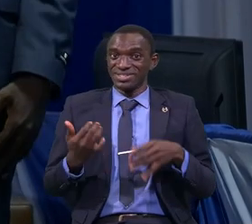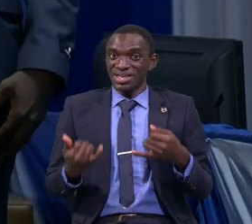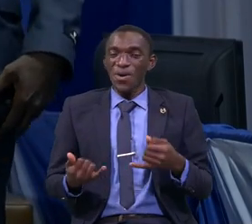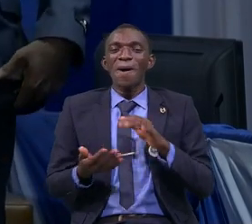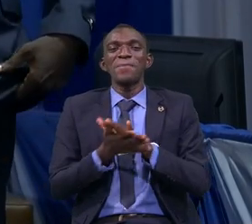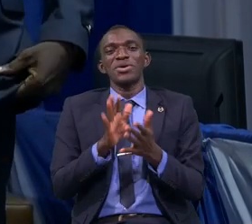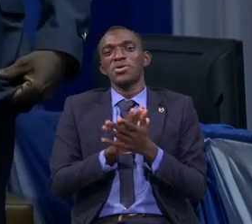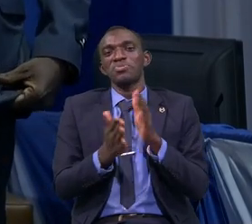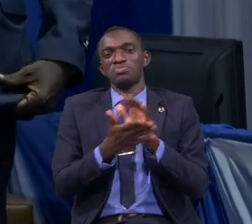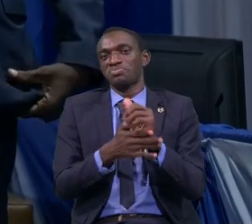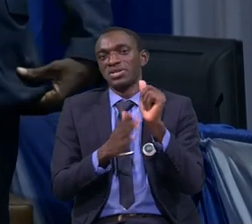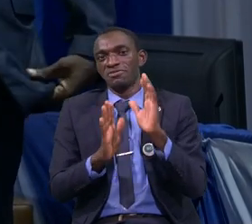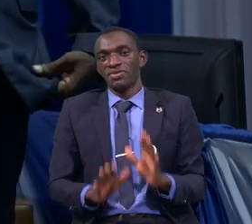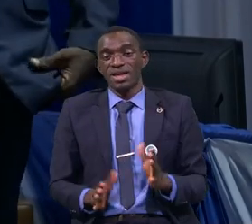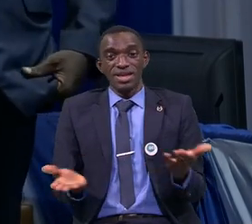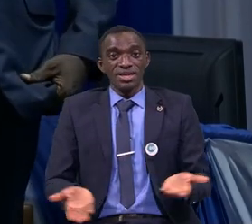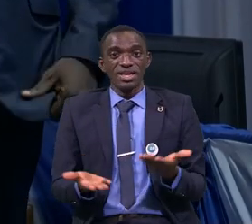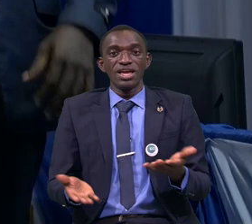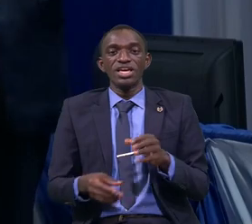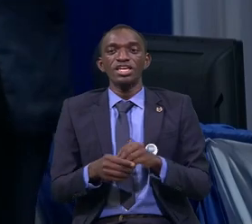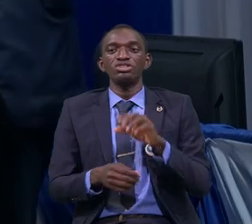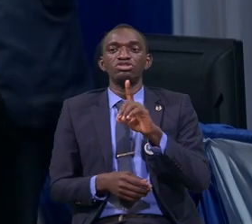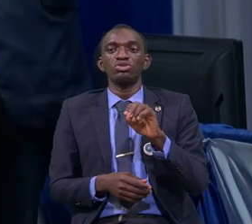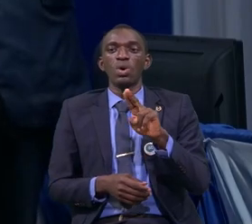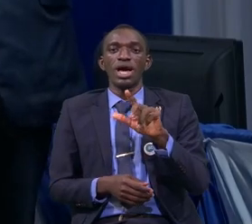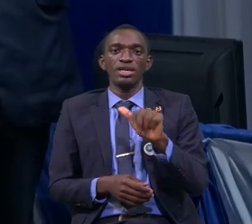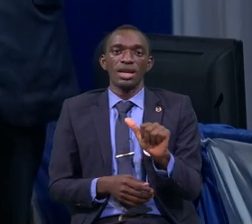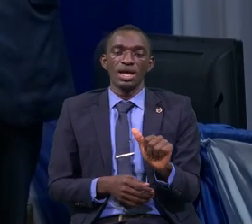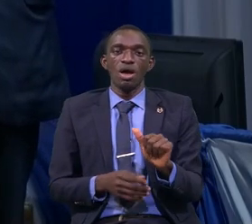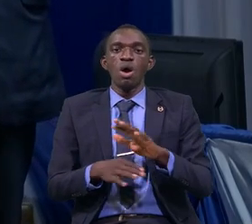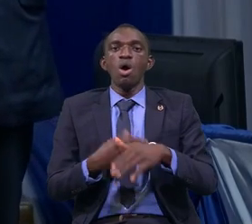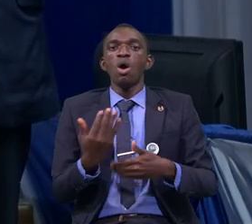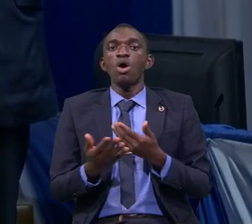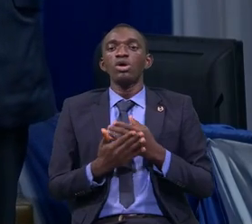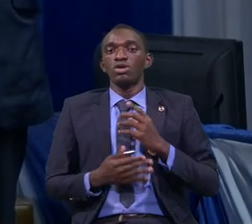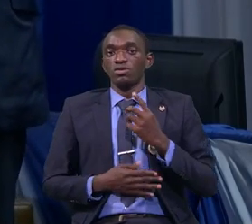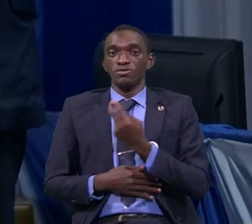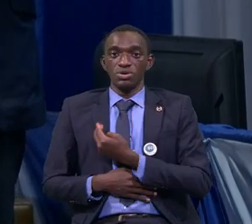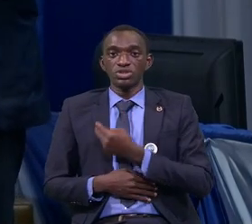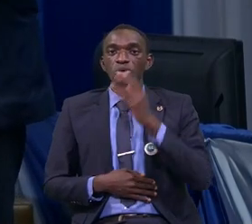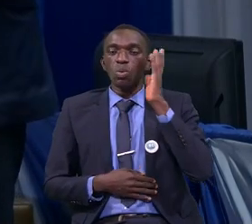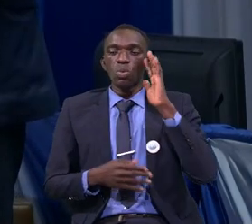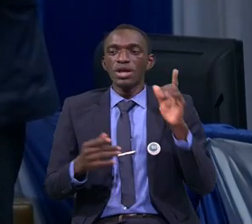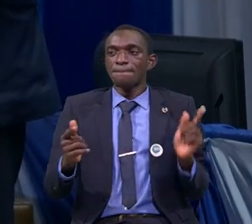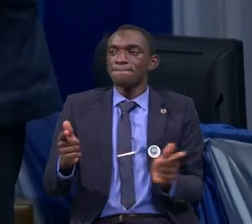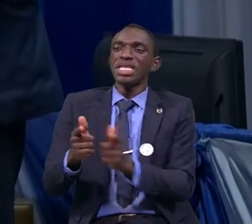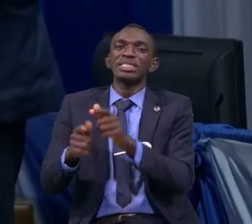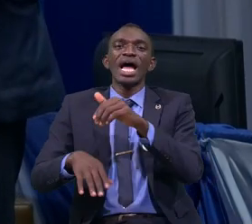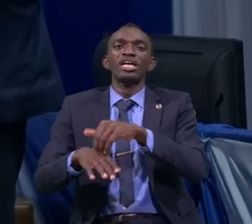So in Douala here, all of us are going to meet in the Holiness Chapel.